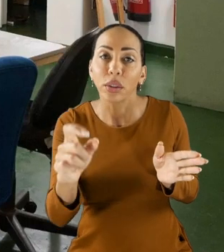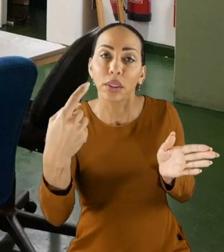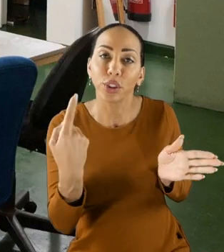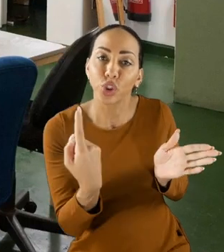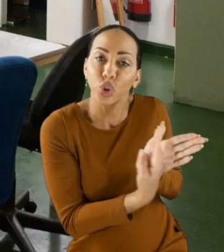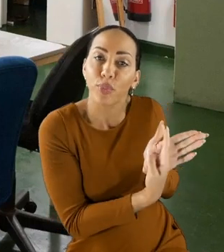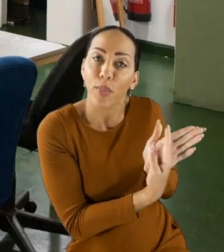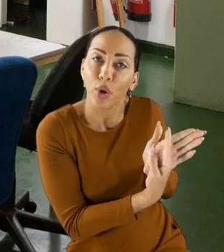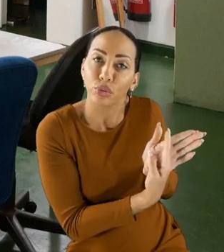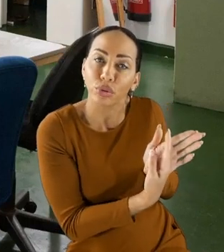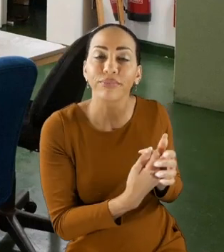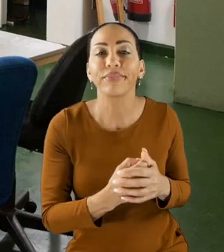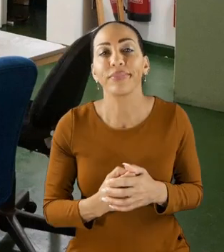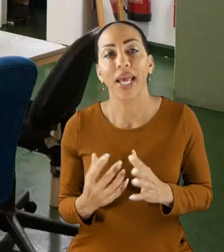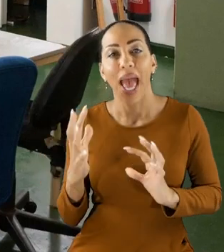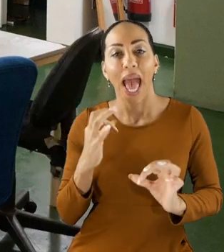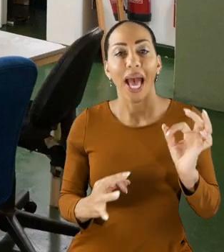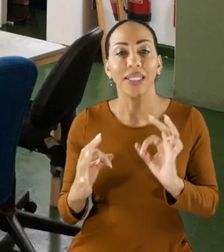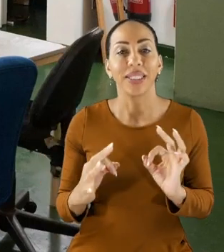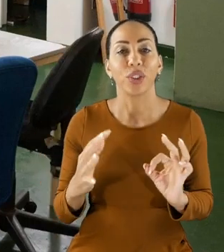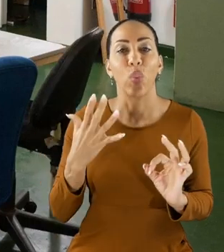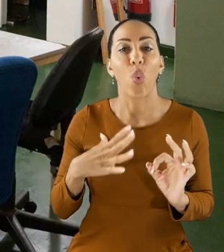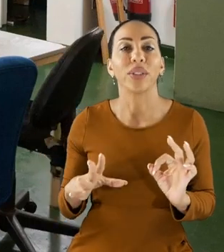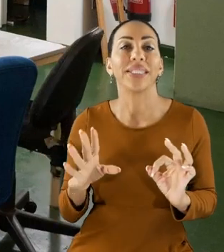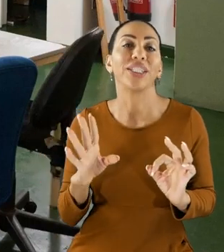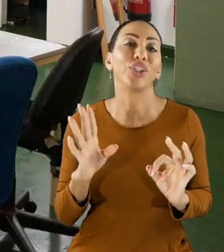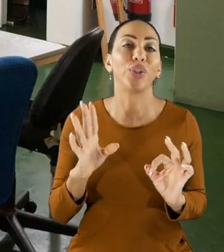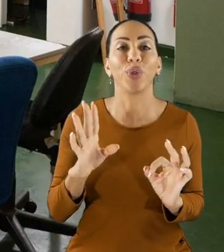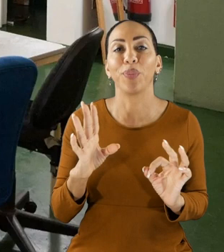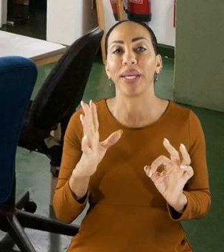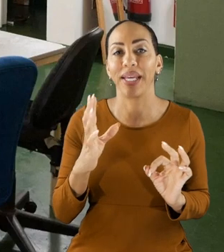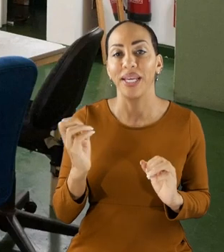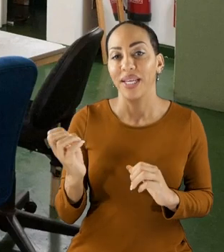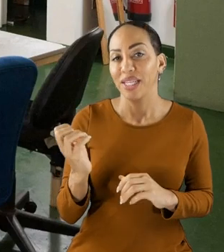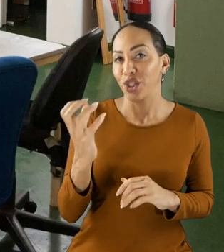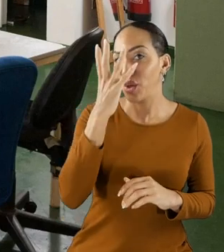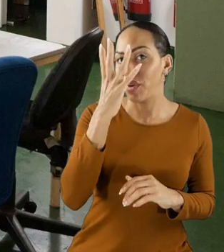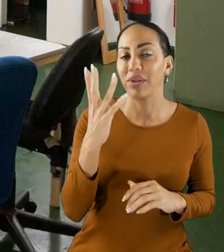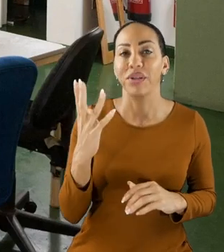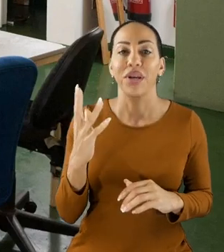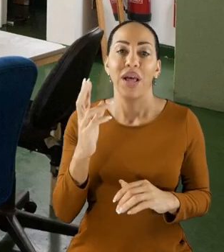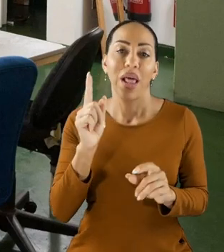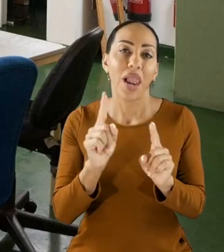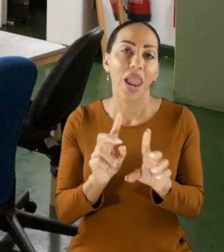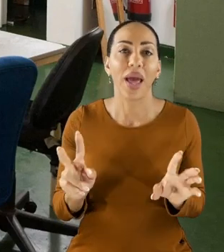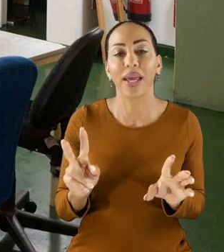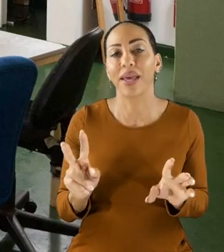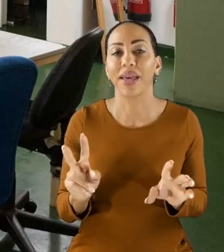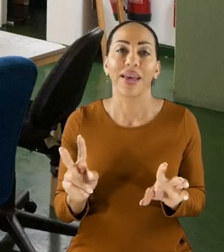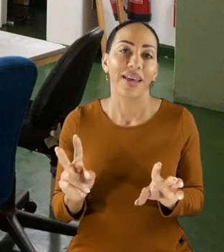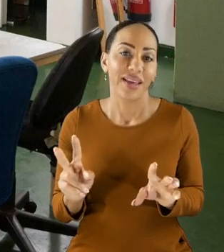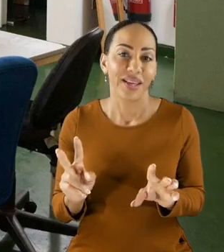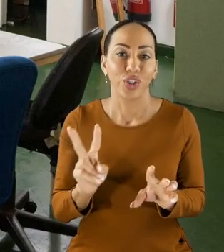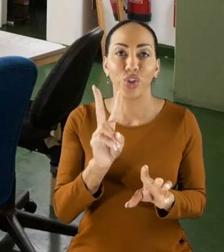can superimpose people. So in this instance, the actors wanted to have their faces superimposed